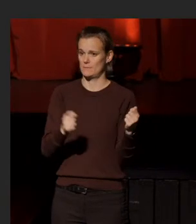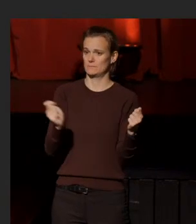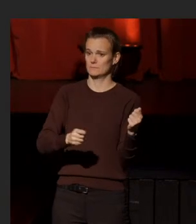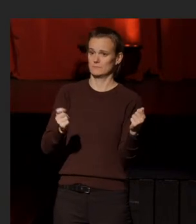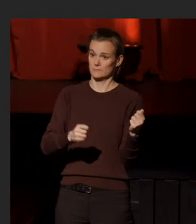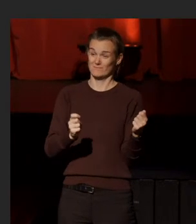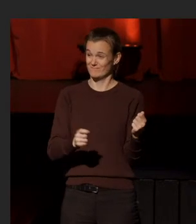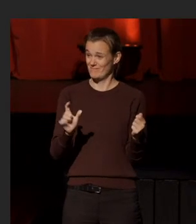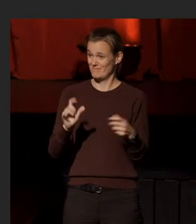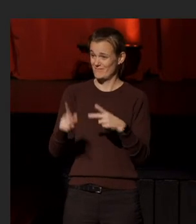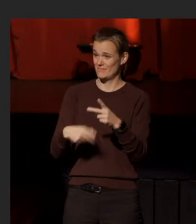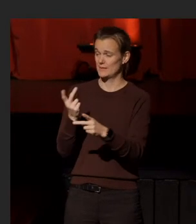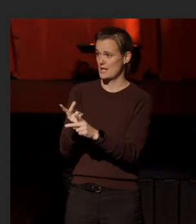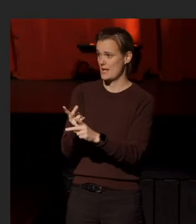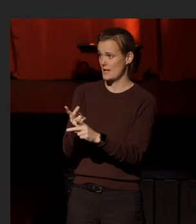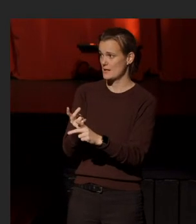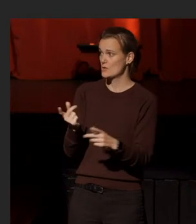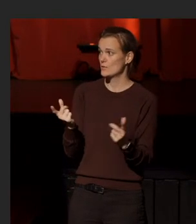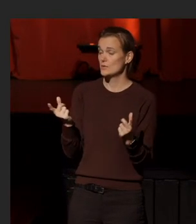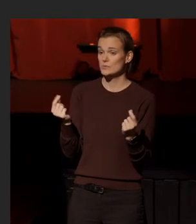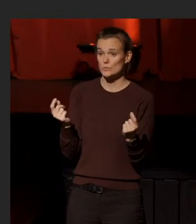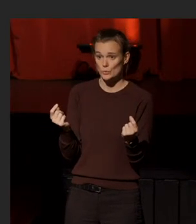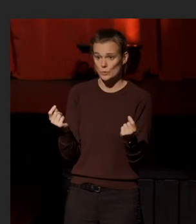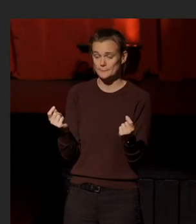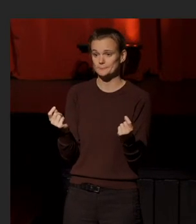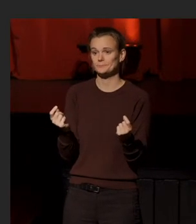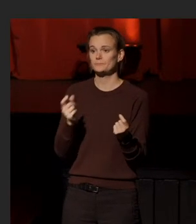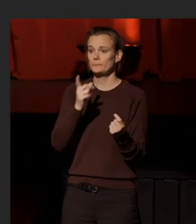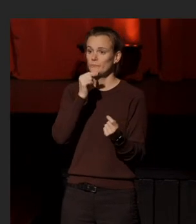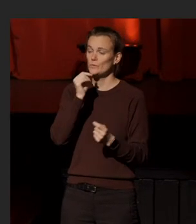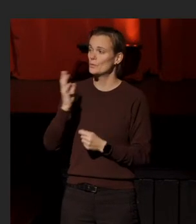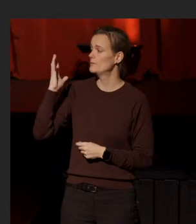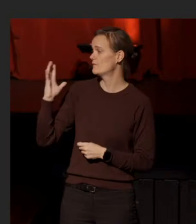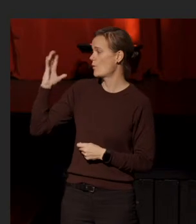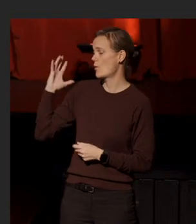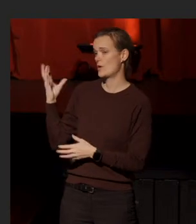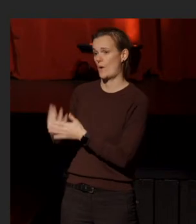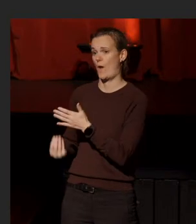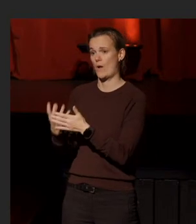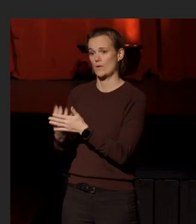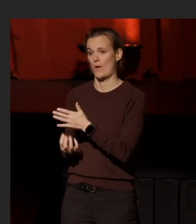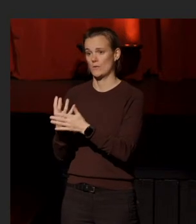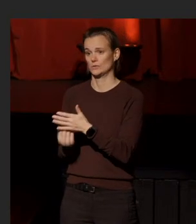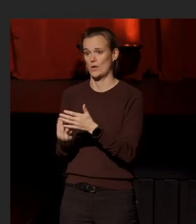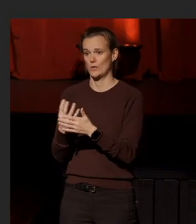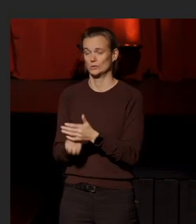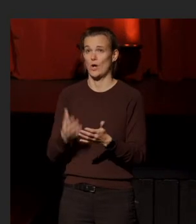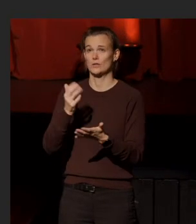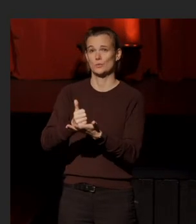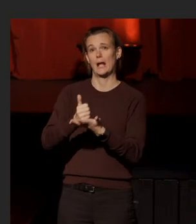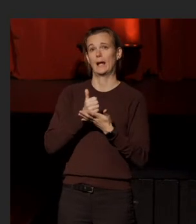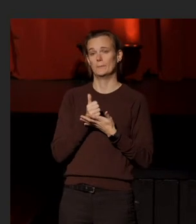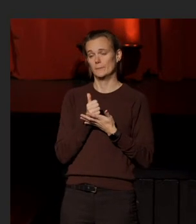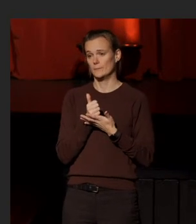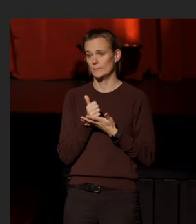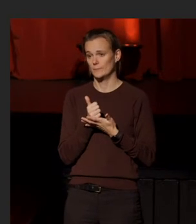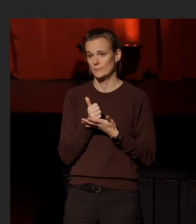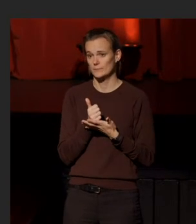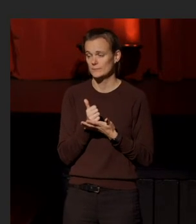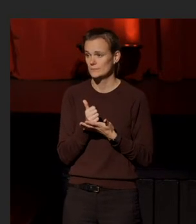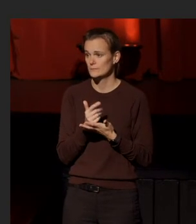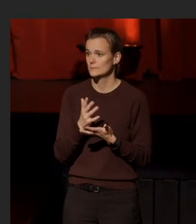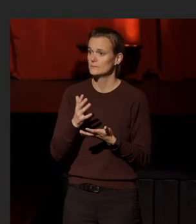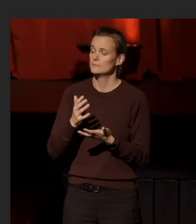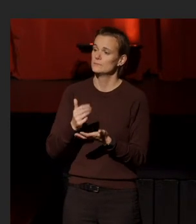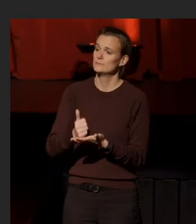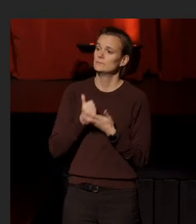it asks all those who have gone before us to help us and to help us find what it is we've